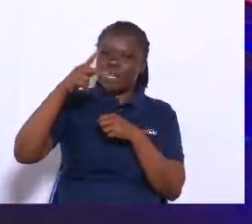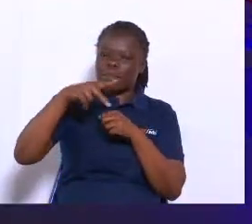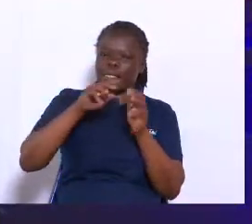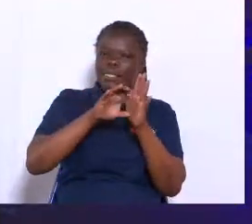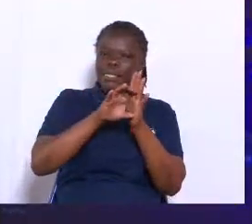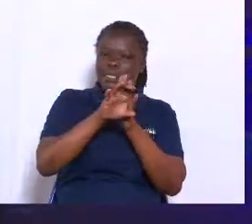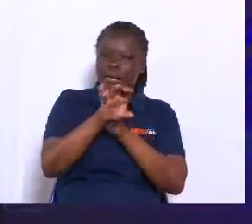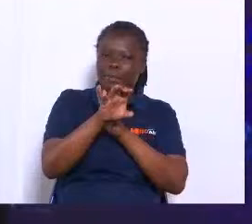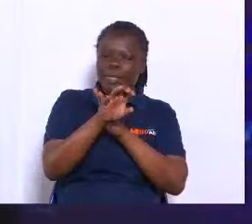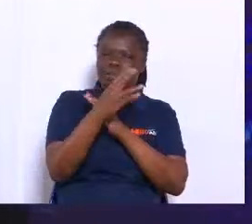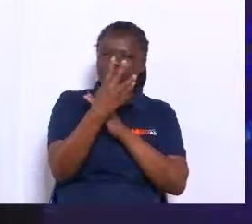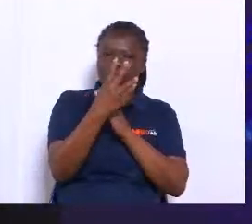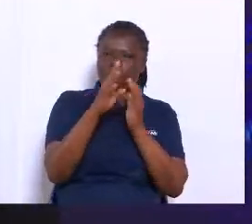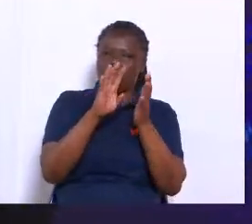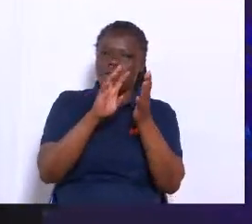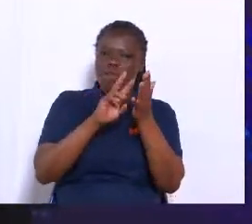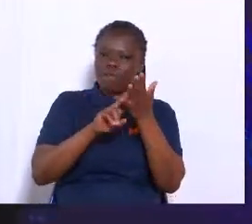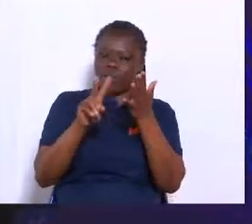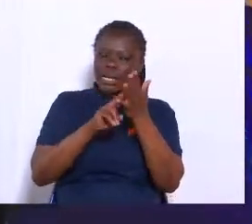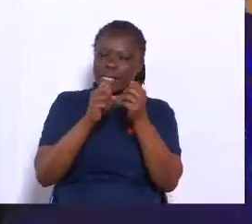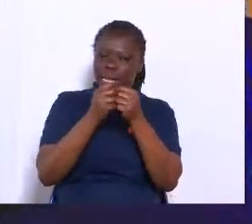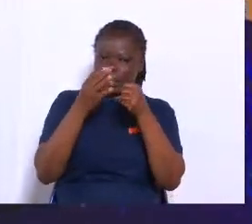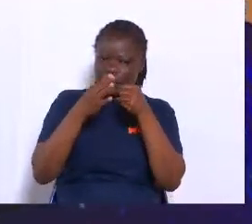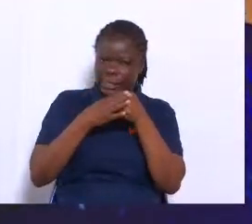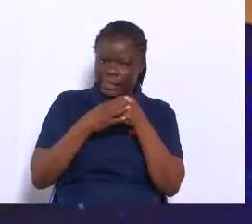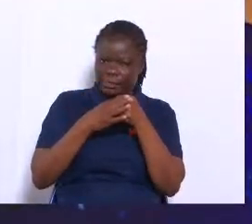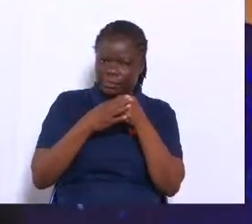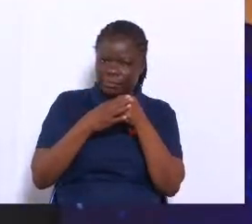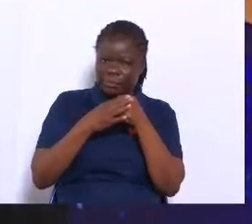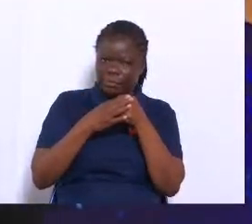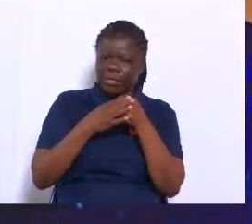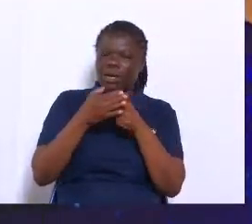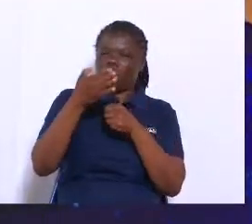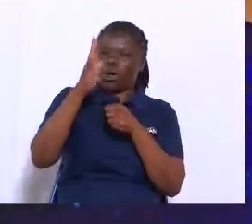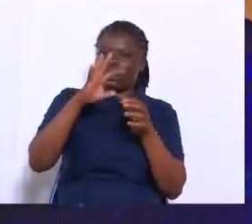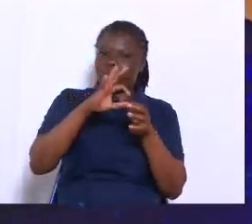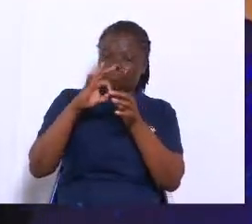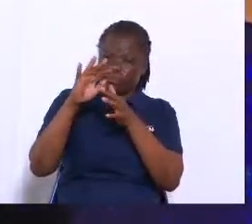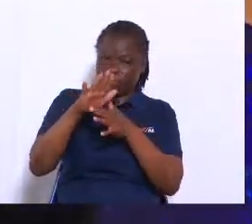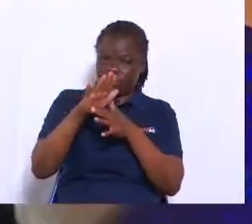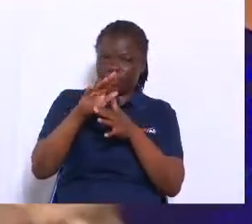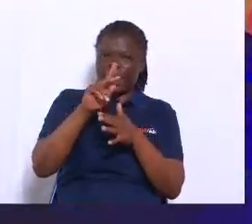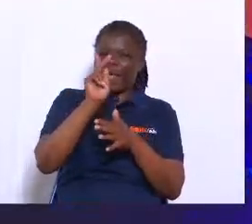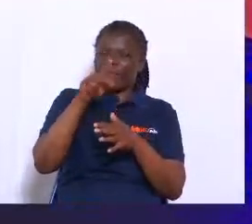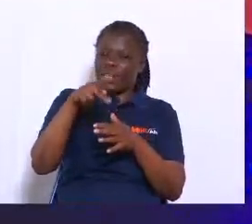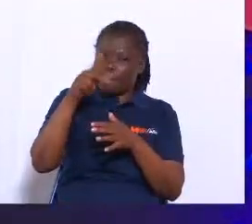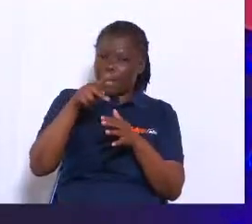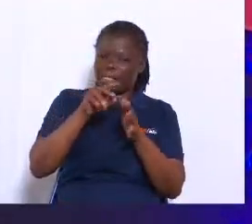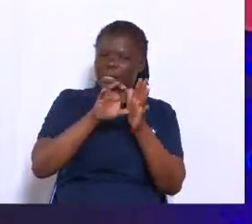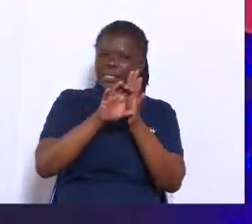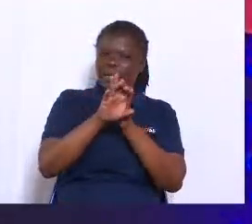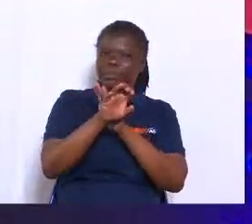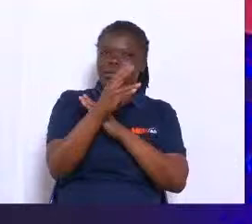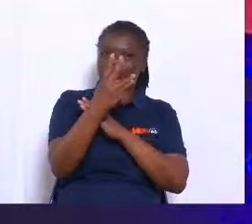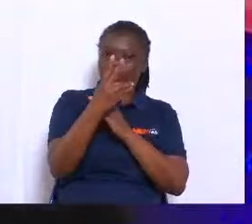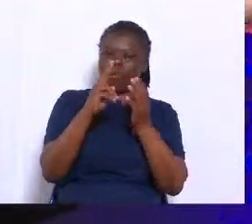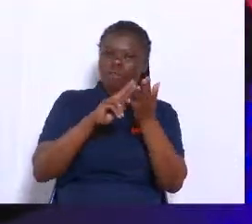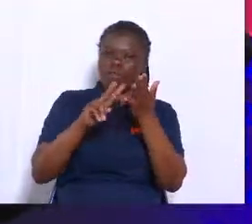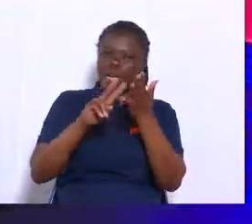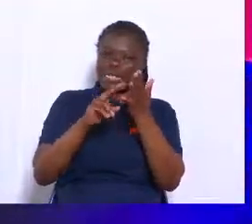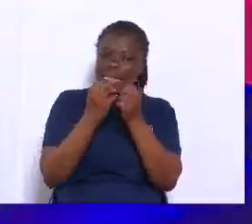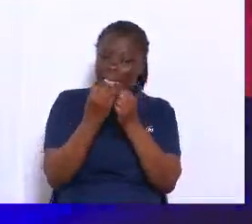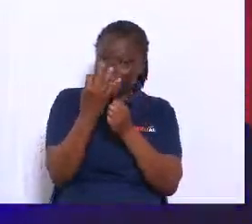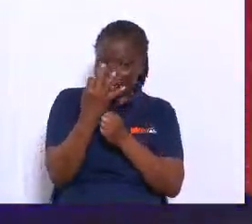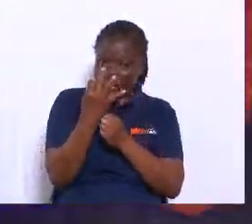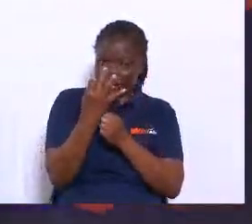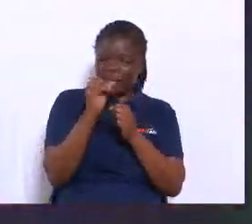verse 19. My God shall supply all your need. Philippians 4, verse 13, where it says,